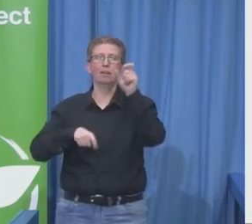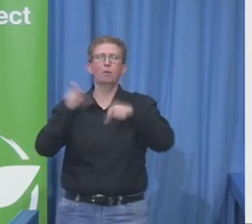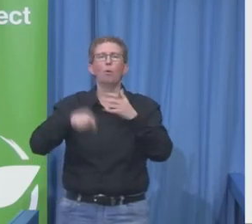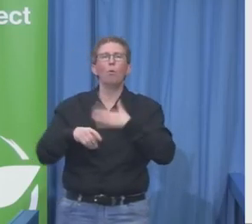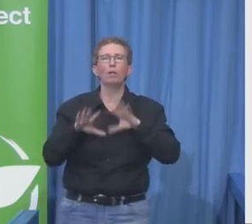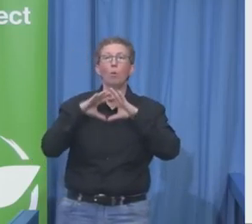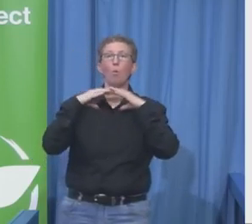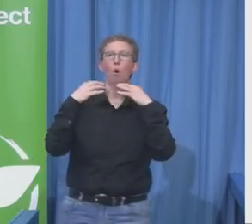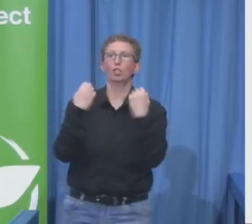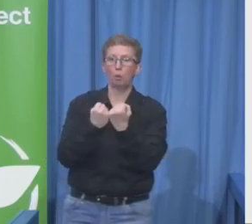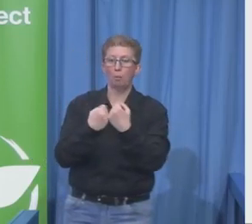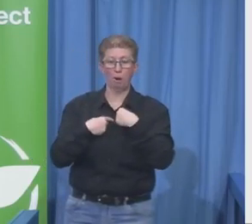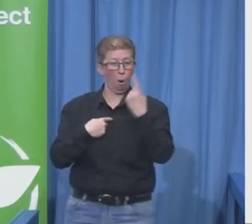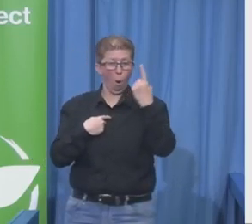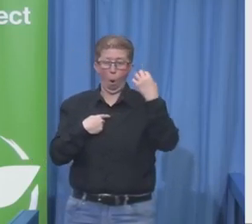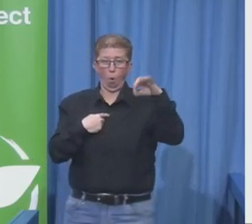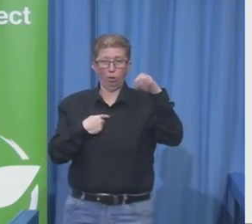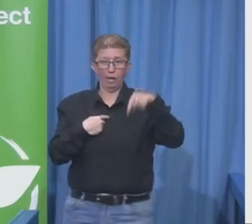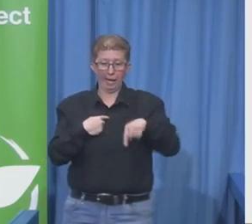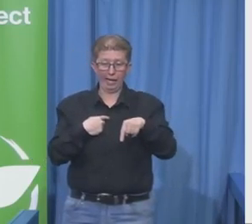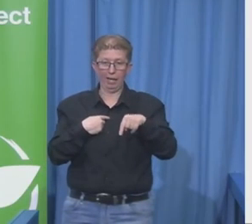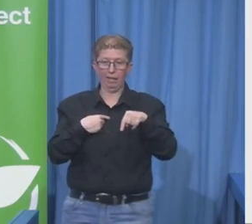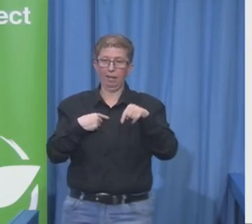The participants learned not just a lot of